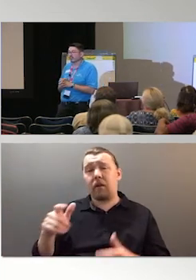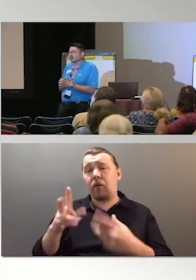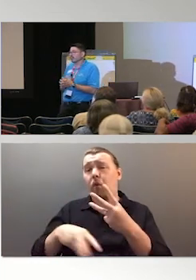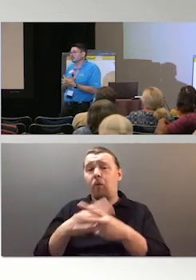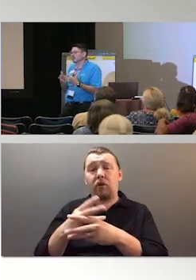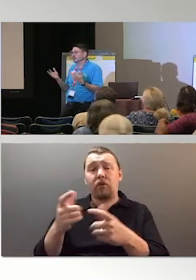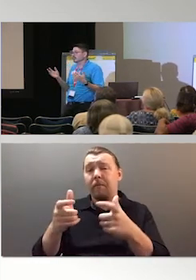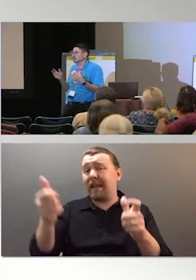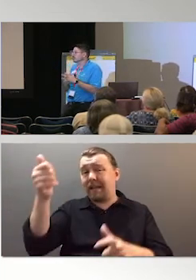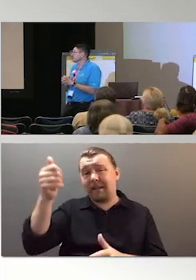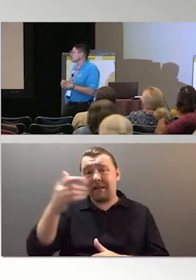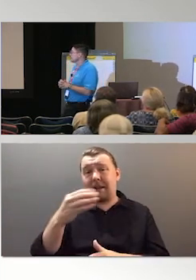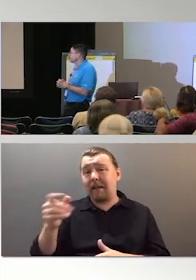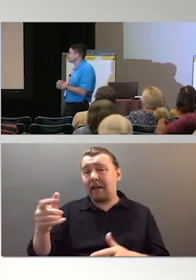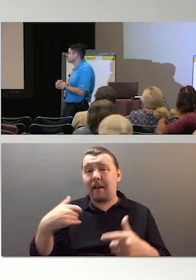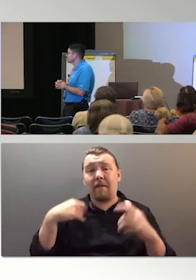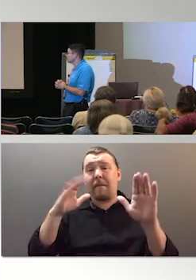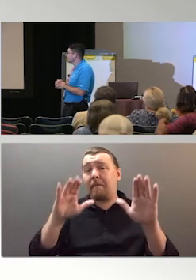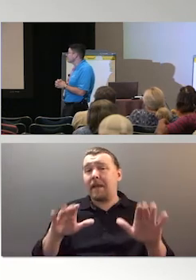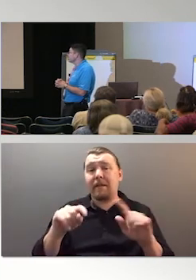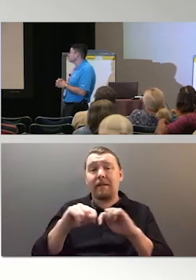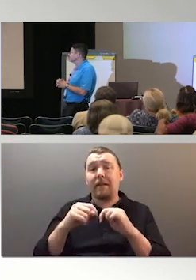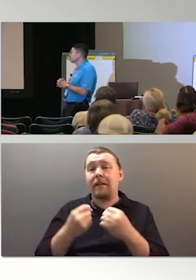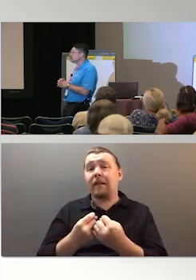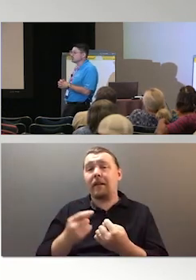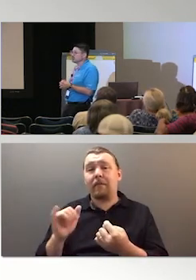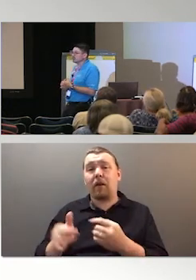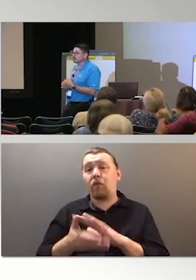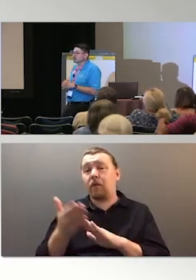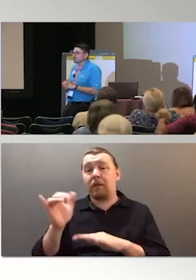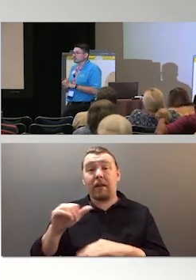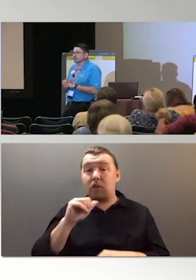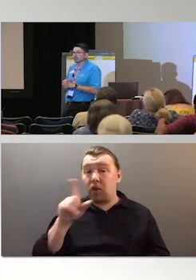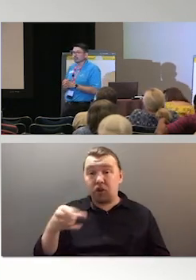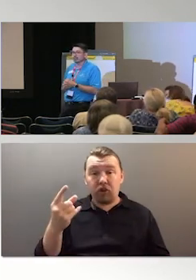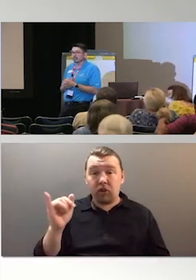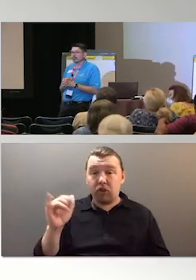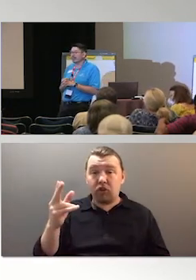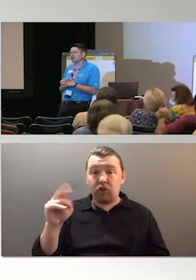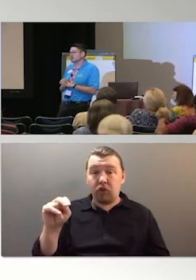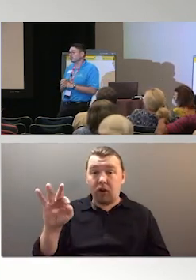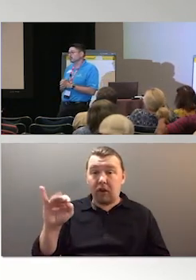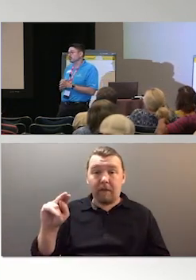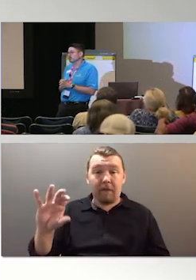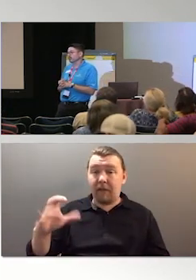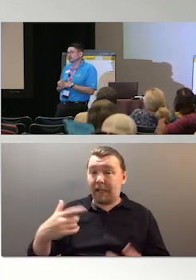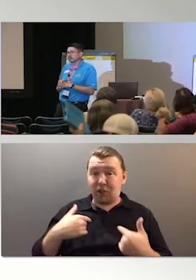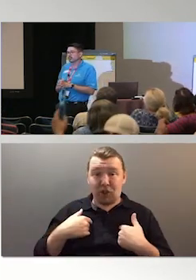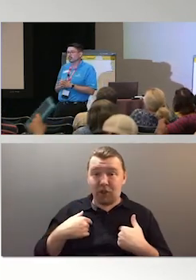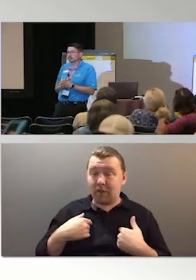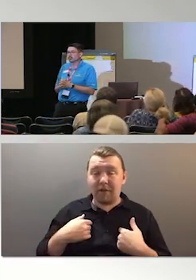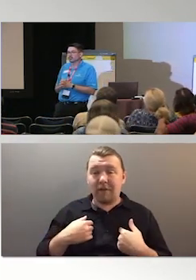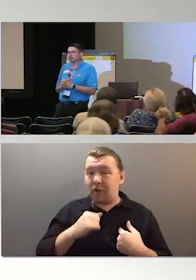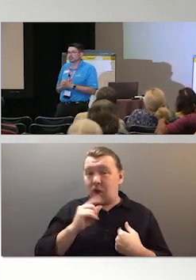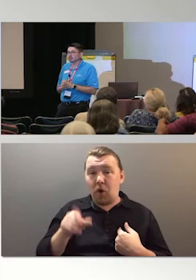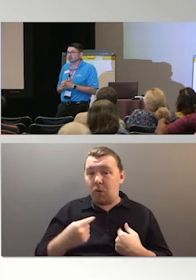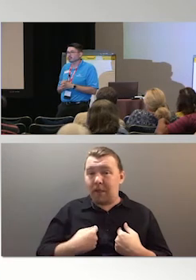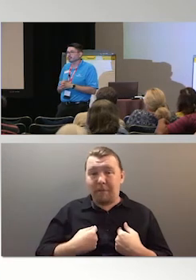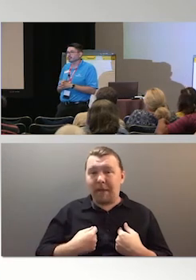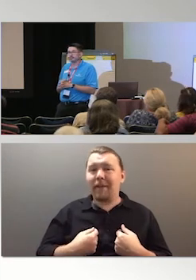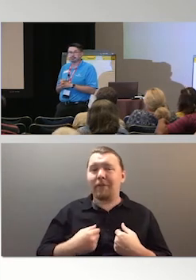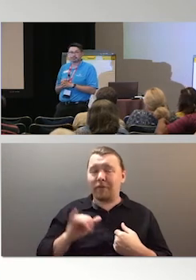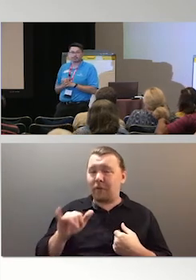they have an amazing security team, and it's not just John Finch and Tallahassee doing it. So that's always good.